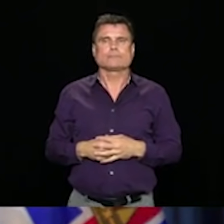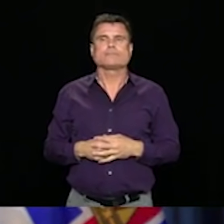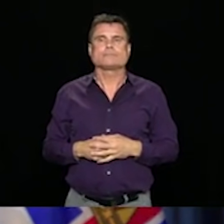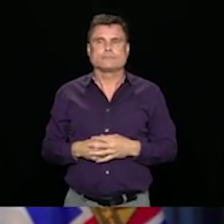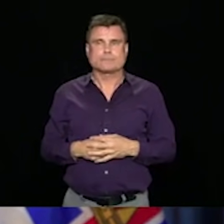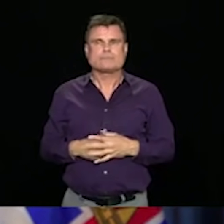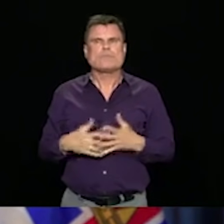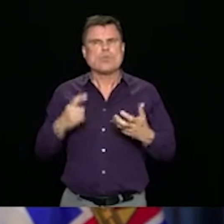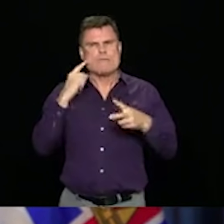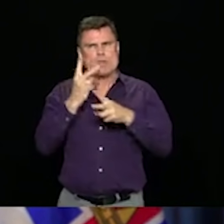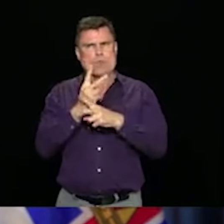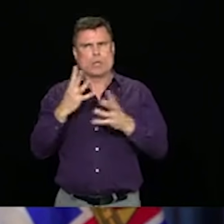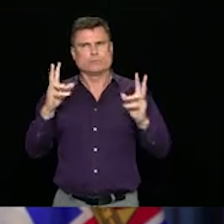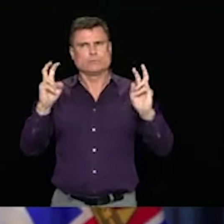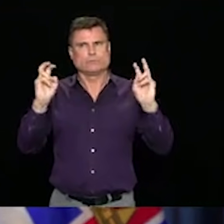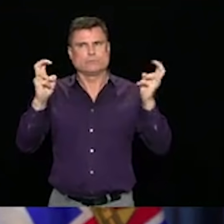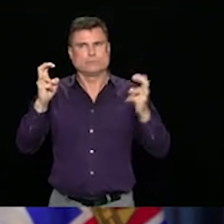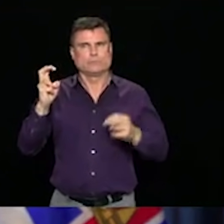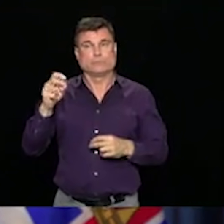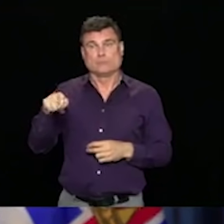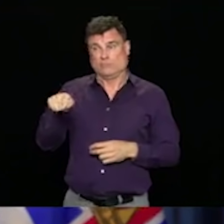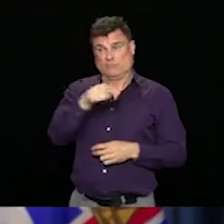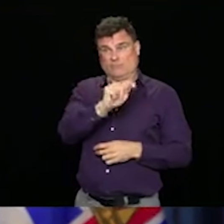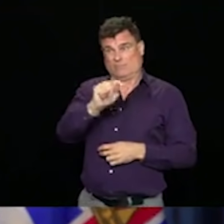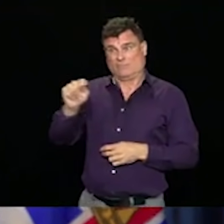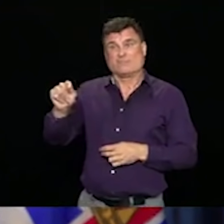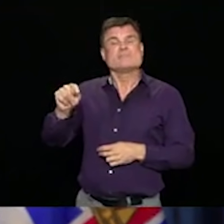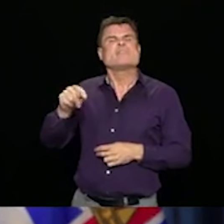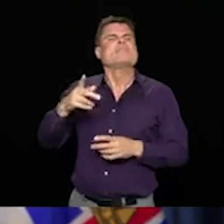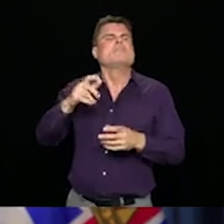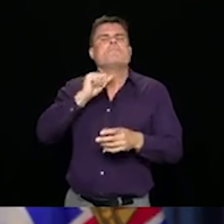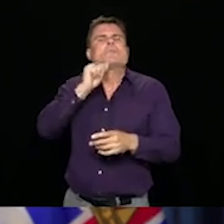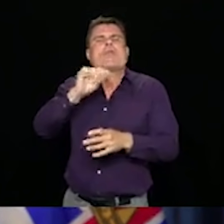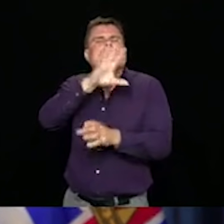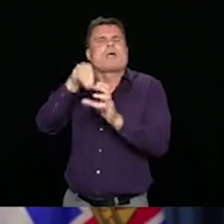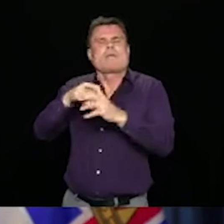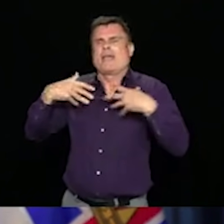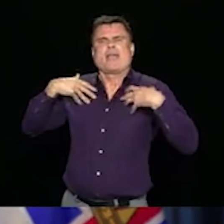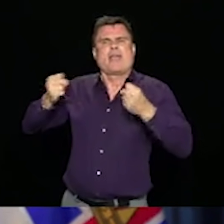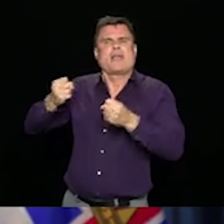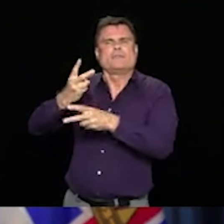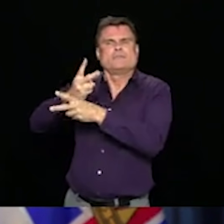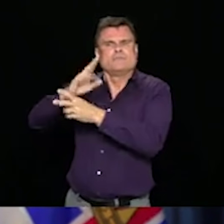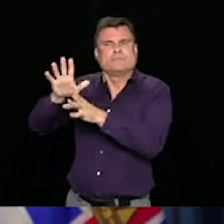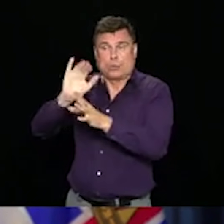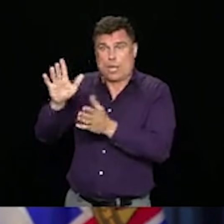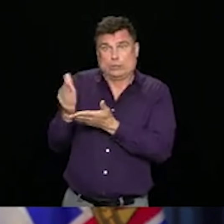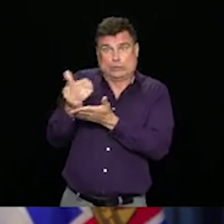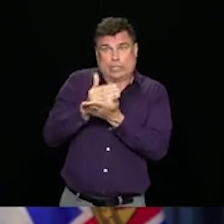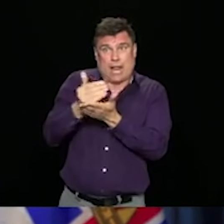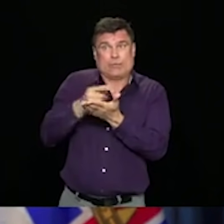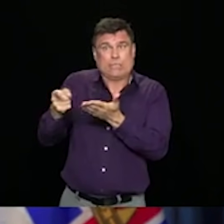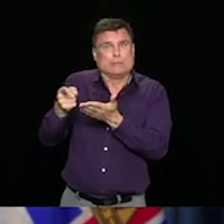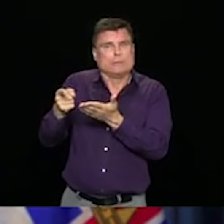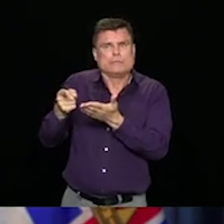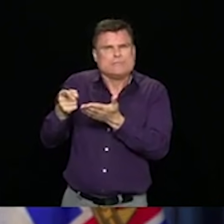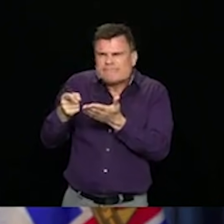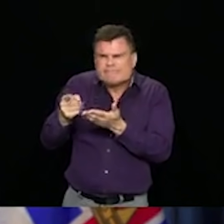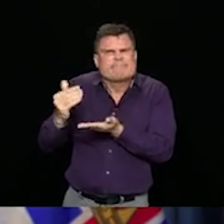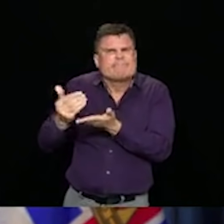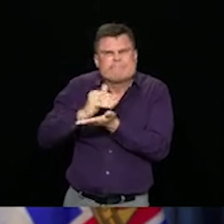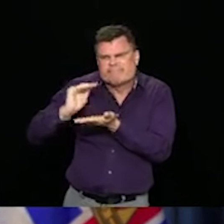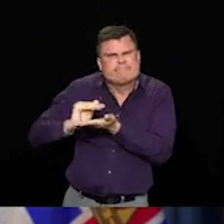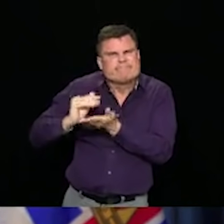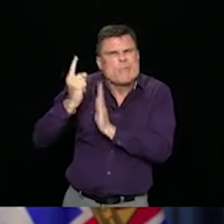of BC sites. That's an important question. As you know, we are raising up salaries to ensure that workers support and are part of